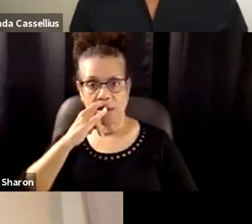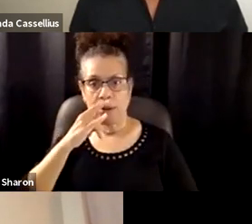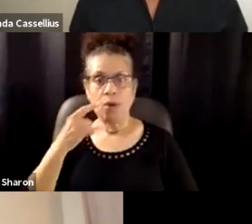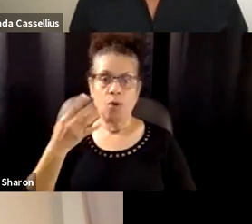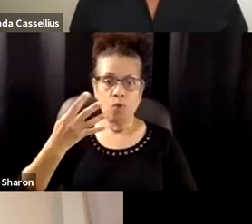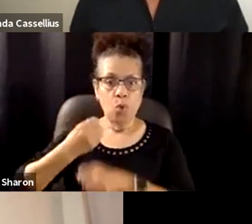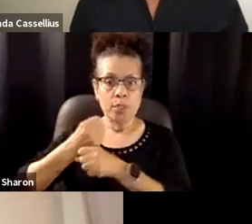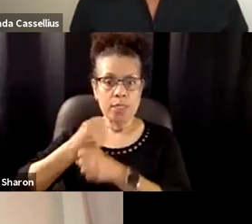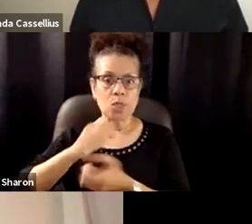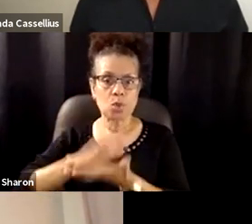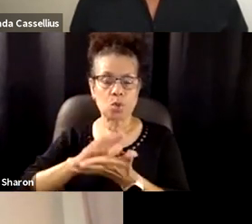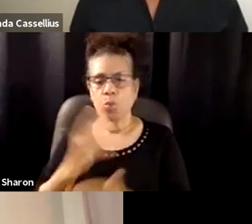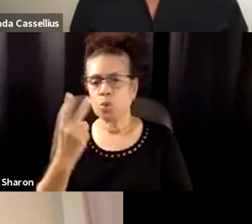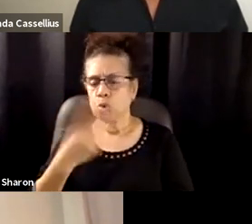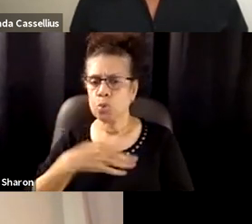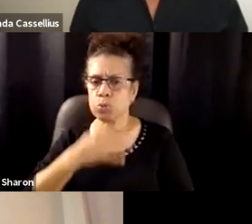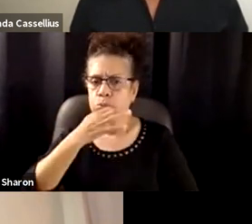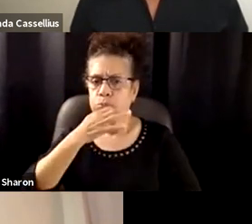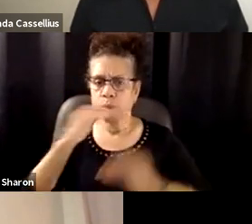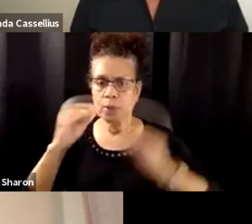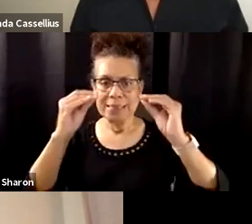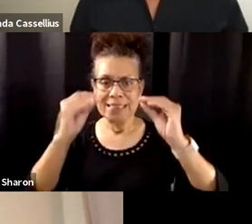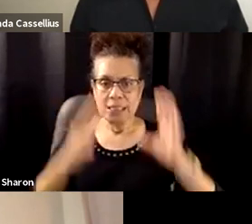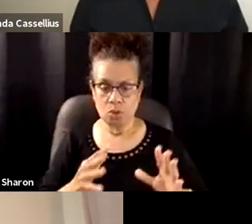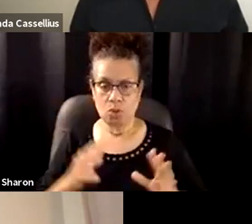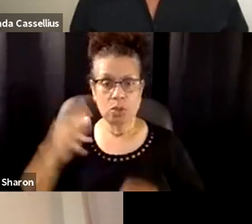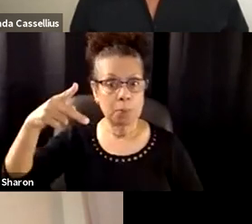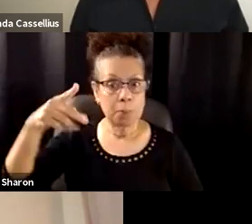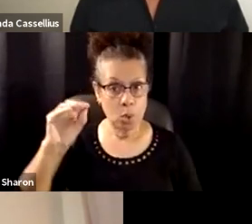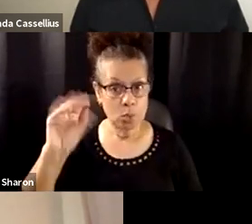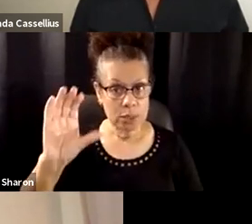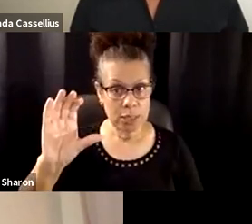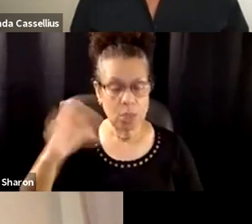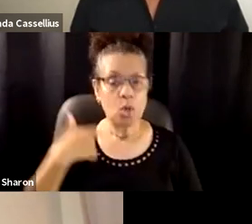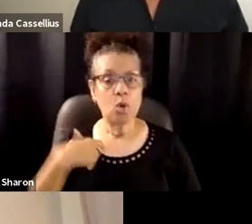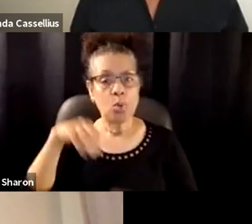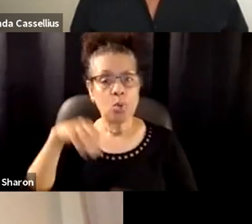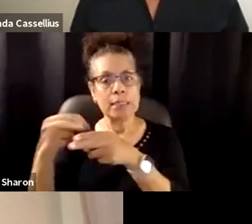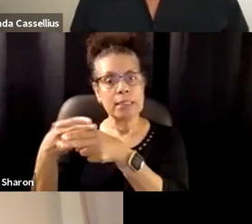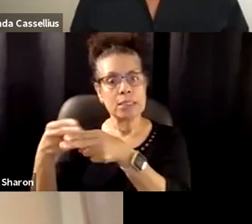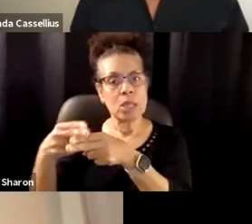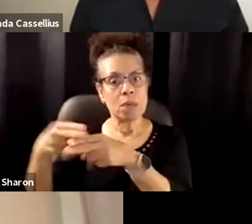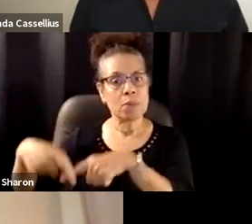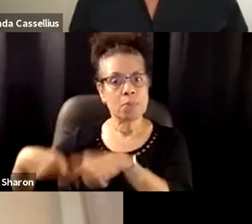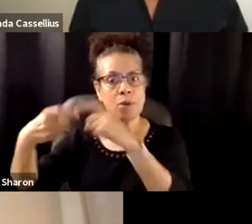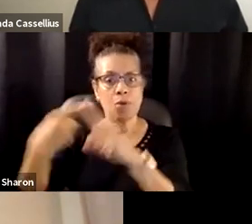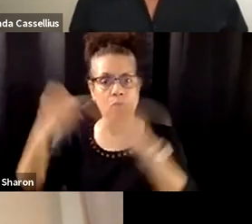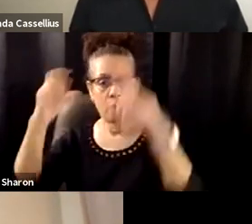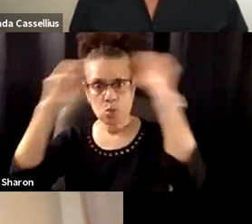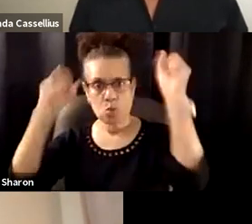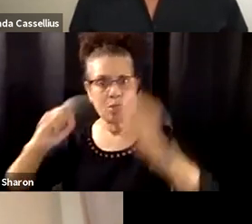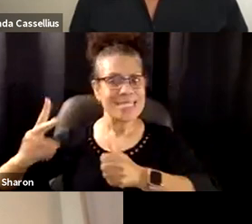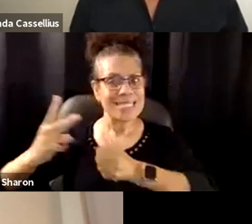classroom of two experienced and accomplished mission hill teachers of color who were summarily placed on administrative leave by the superintendent on the second day of